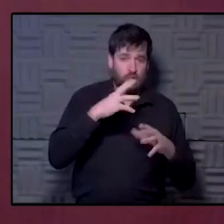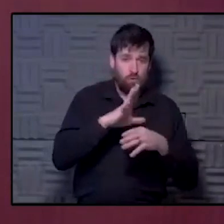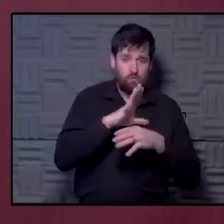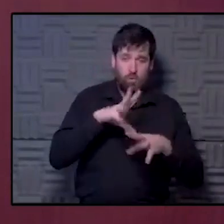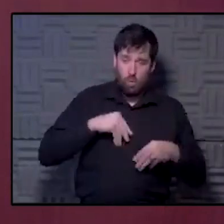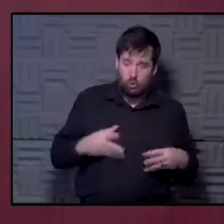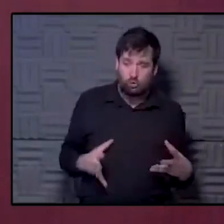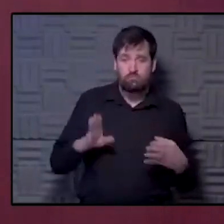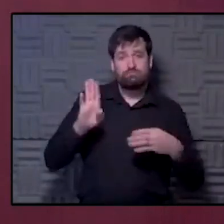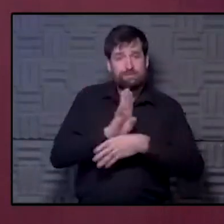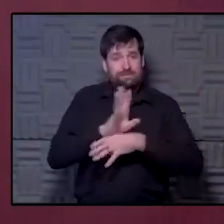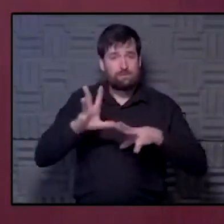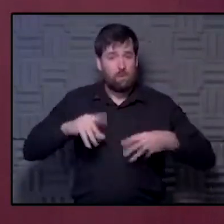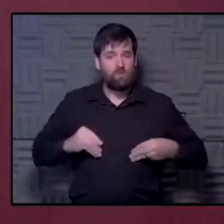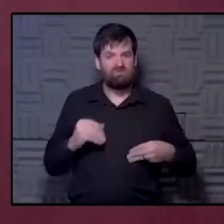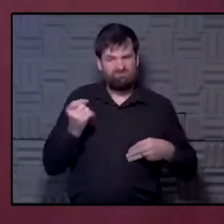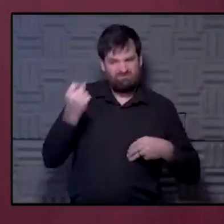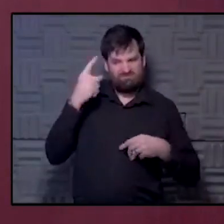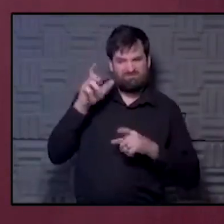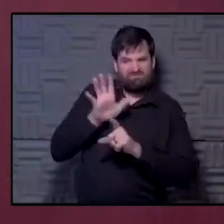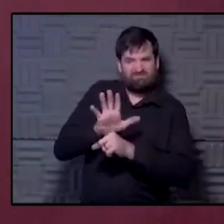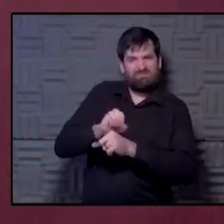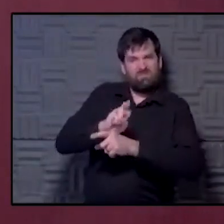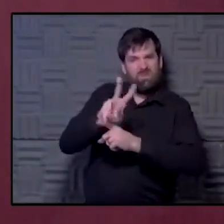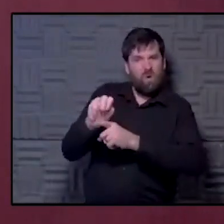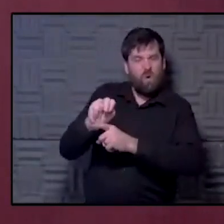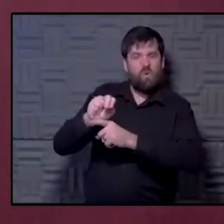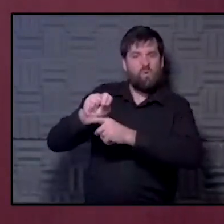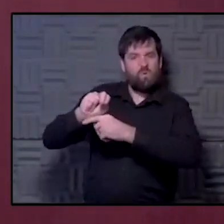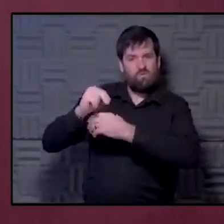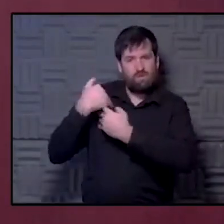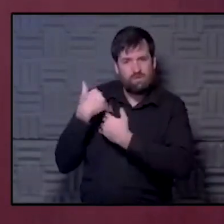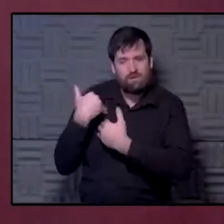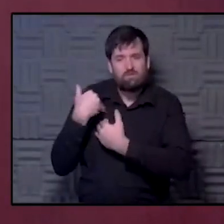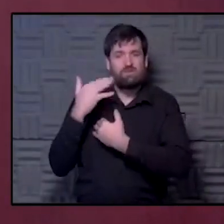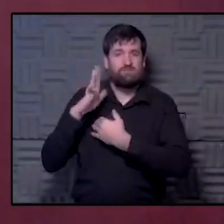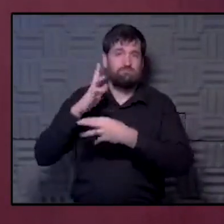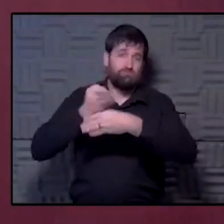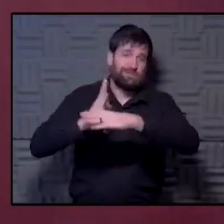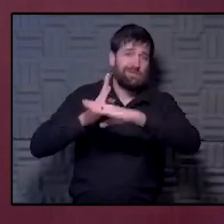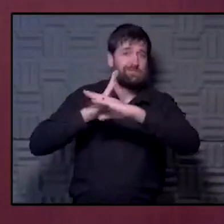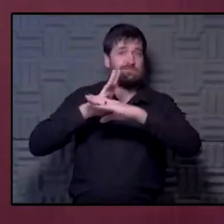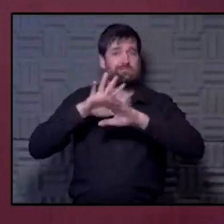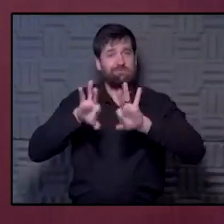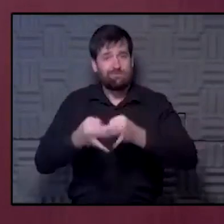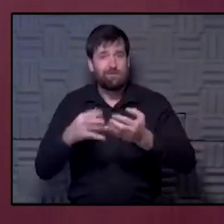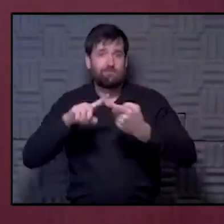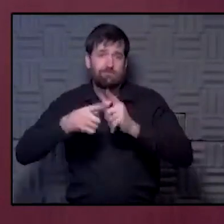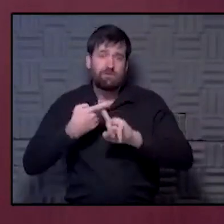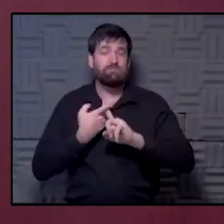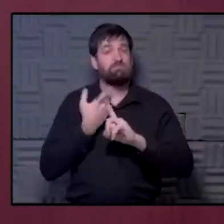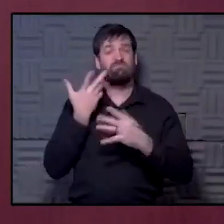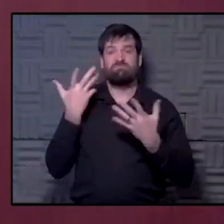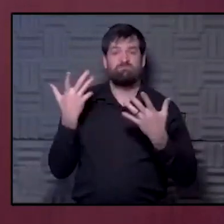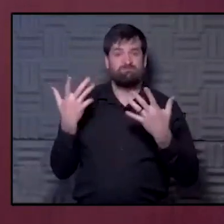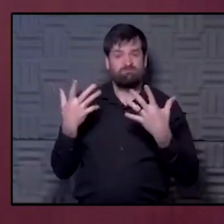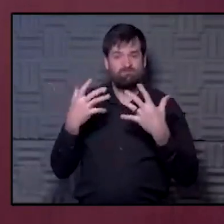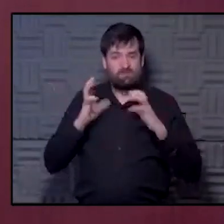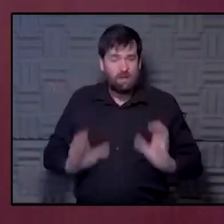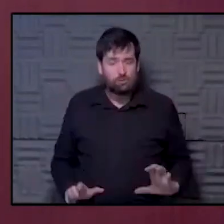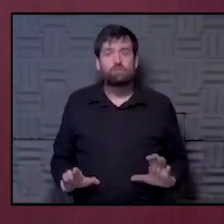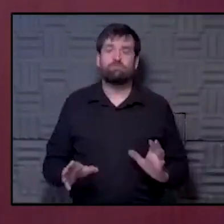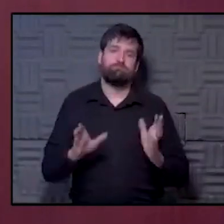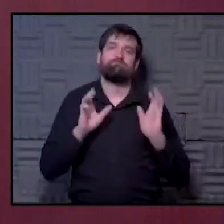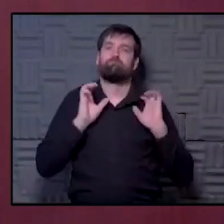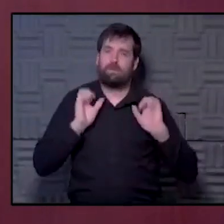owners understand their responsibility to protect themselves, their loved ones, and their customers, and do the proper mitigation measures, we can